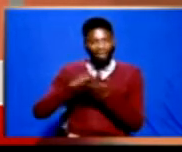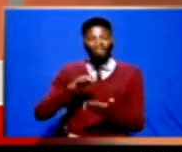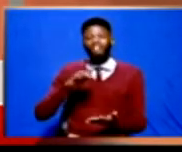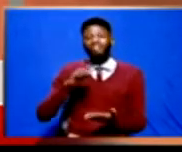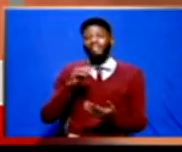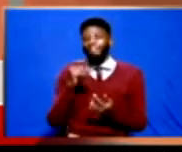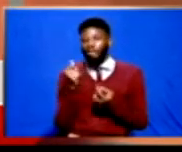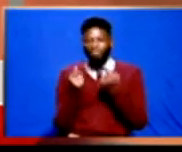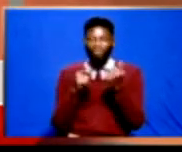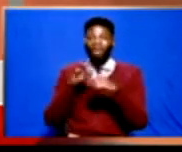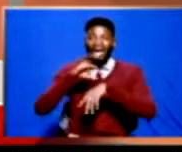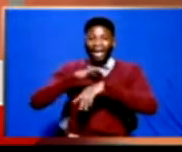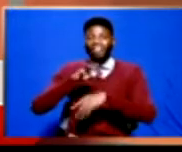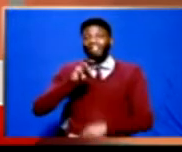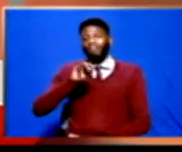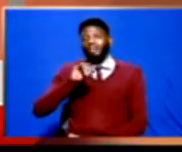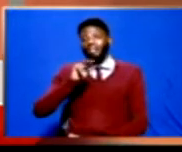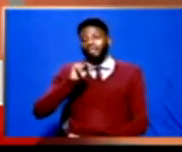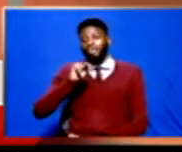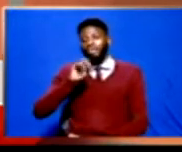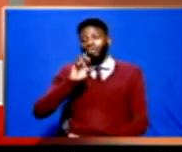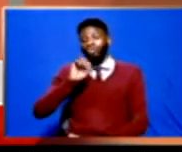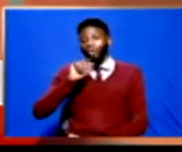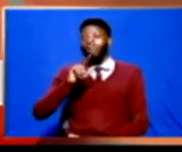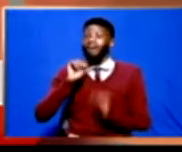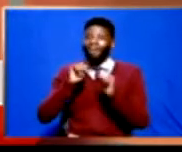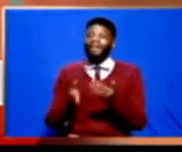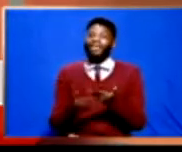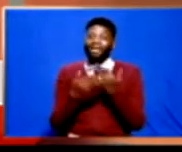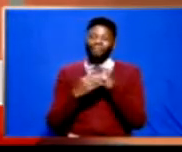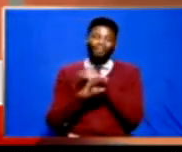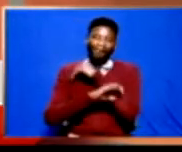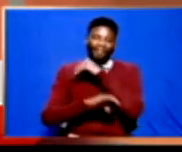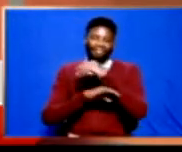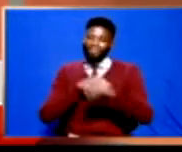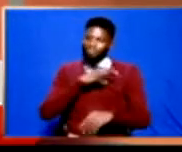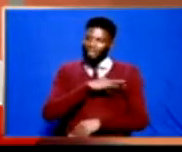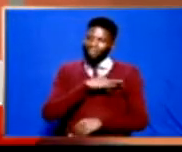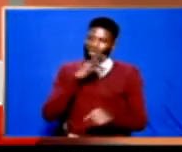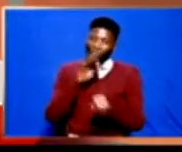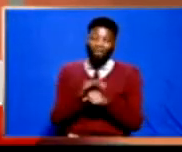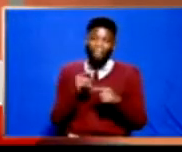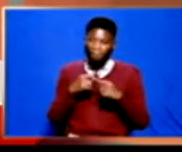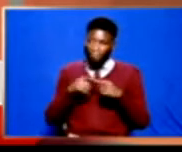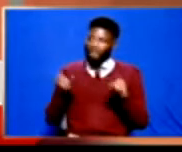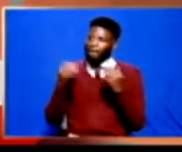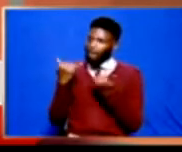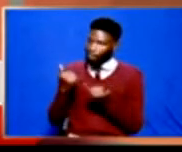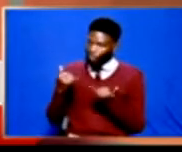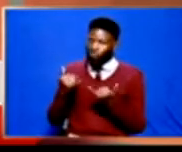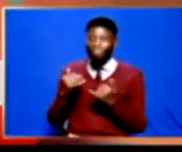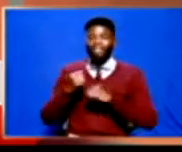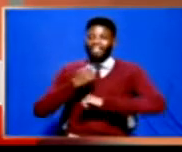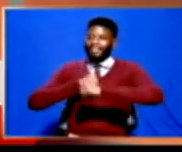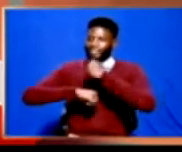biggest potential to bring great revenue to the country. But at the moment, the level of activity on rare